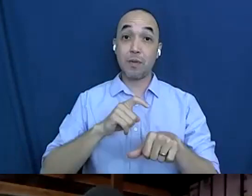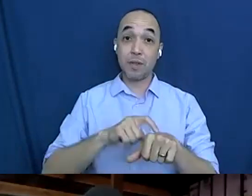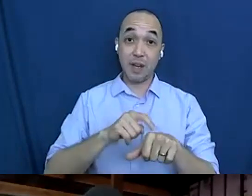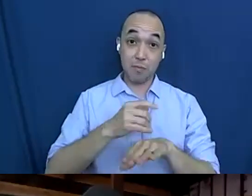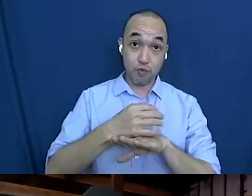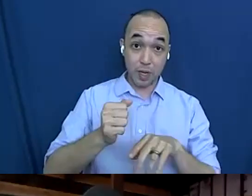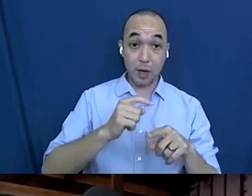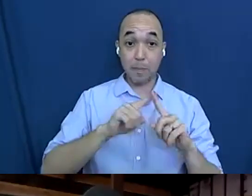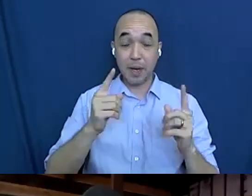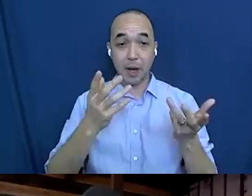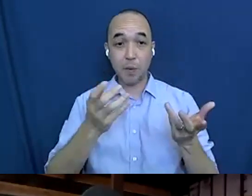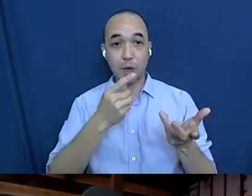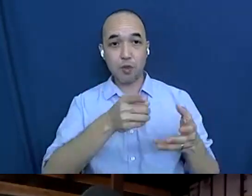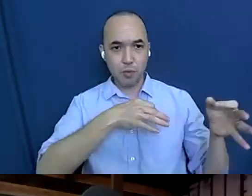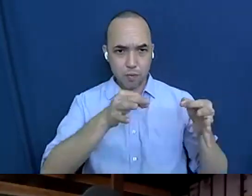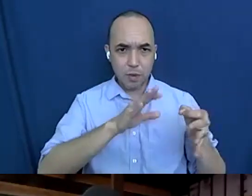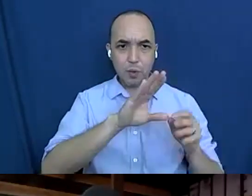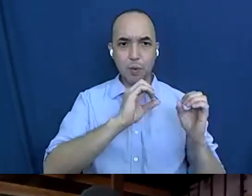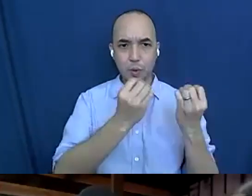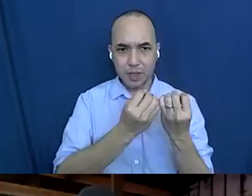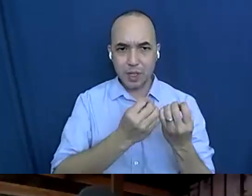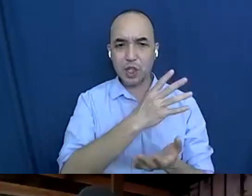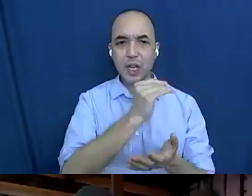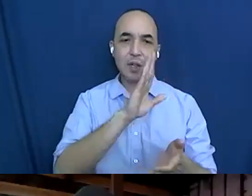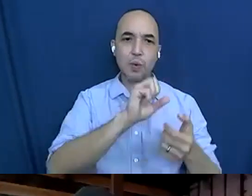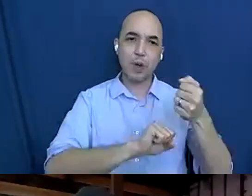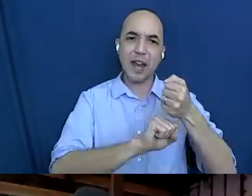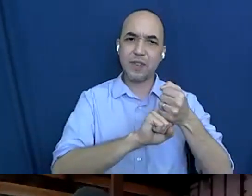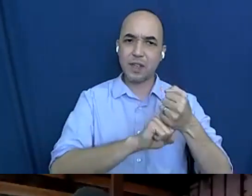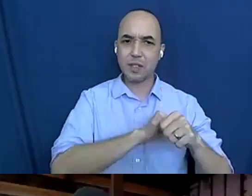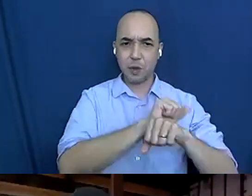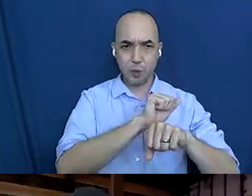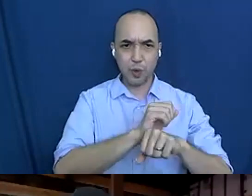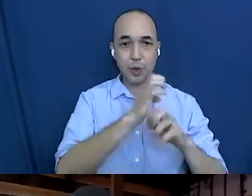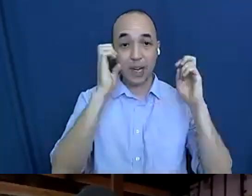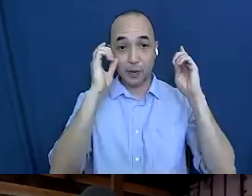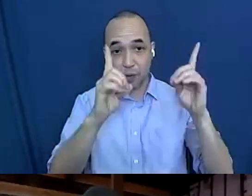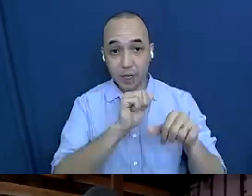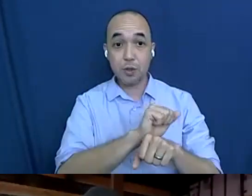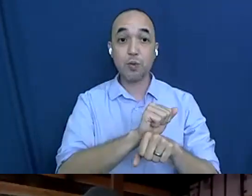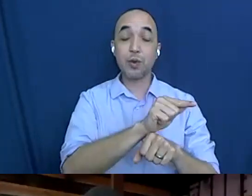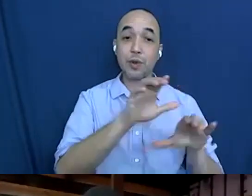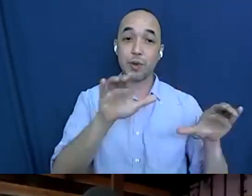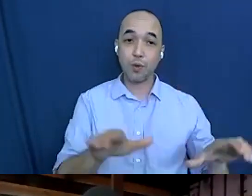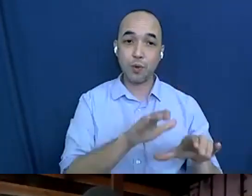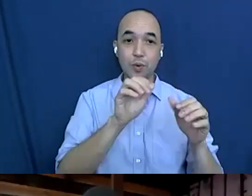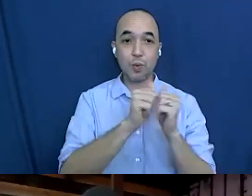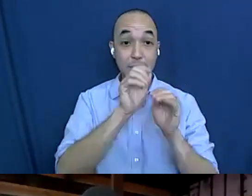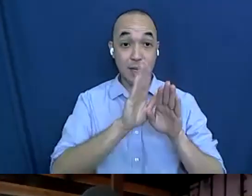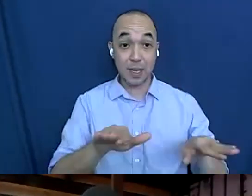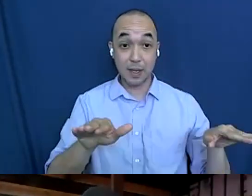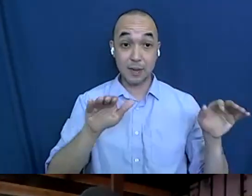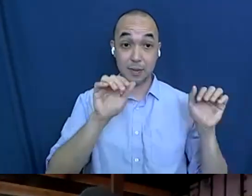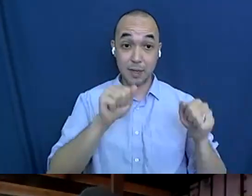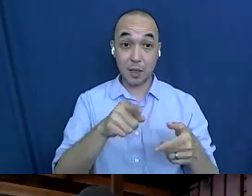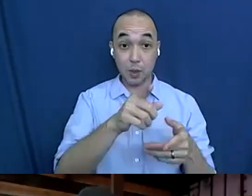about Rodney's Raptors and the advocacy work and the education you do with kids. Can you just talk a little bit about that? Because I want